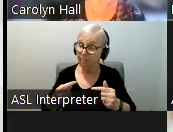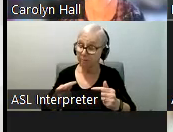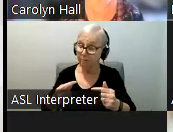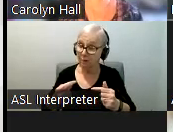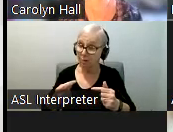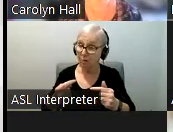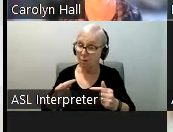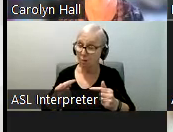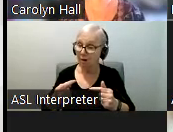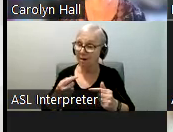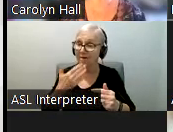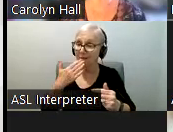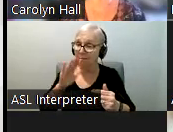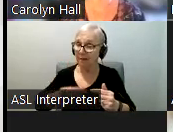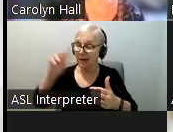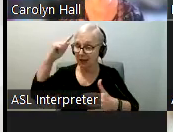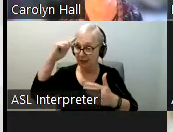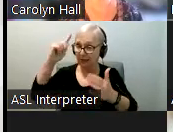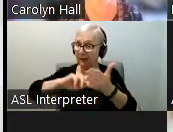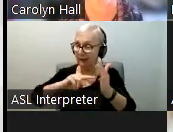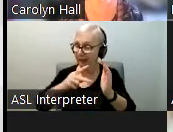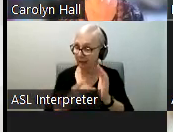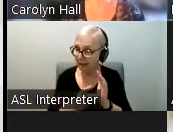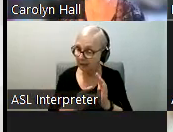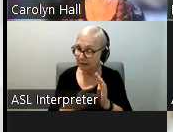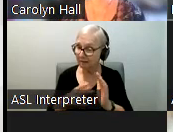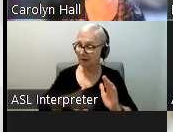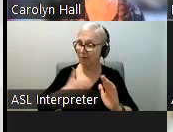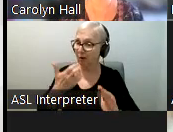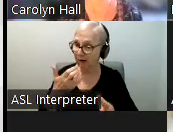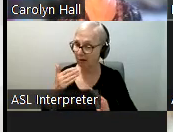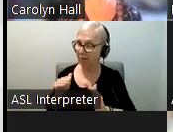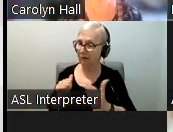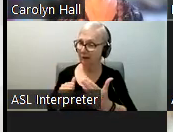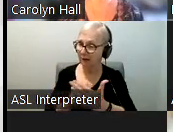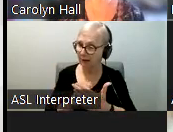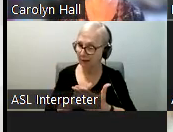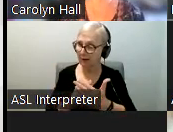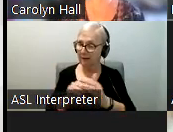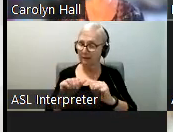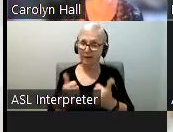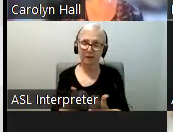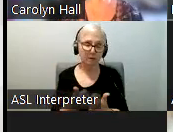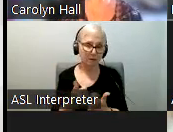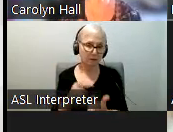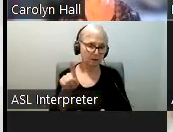or have ill intent to the people that they're angry at in an agency?